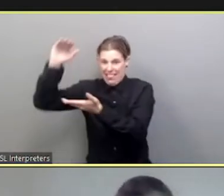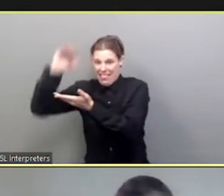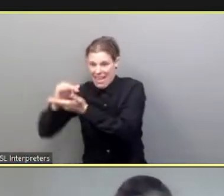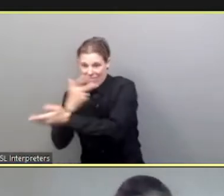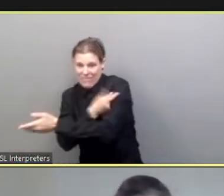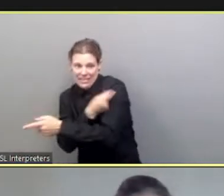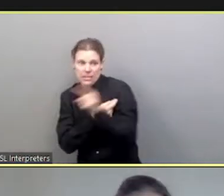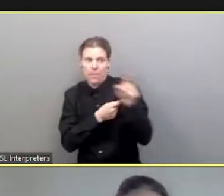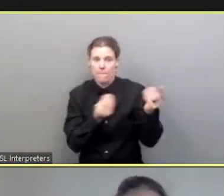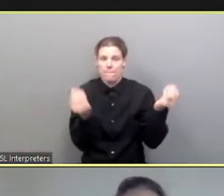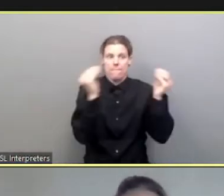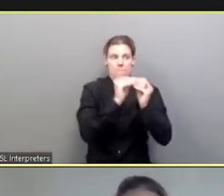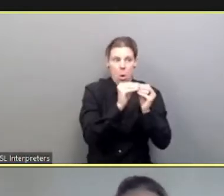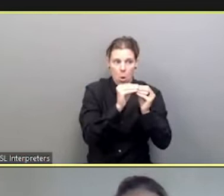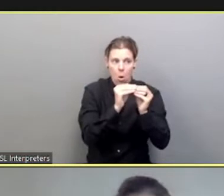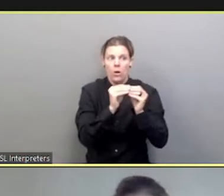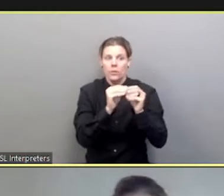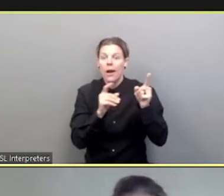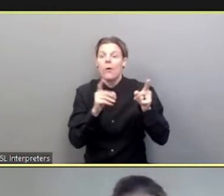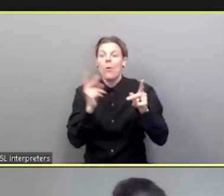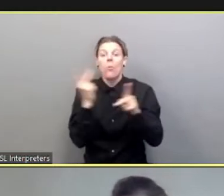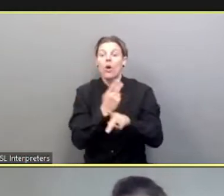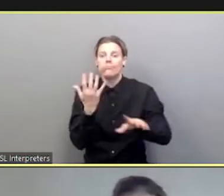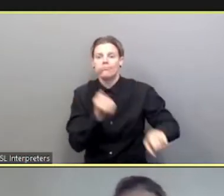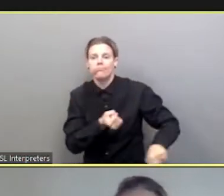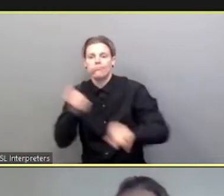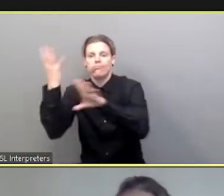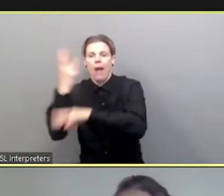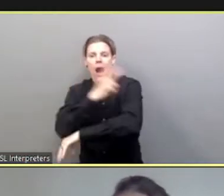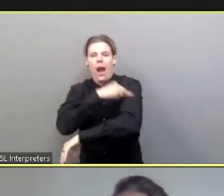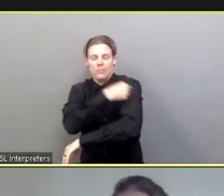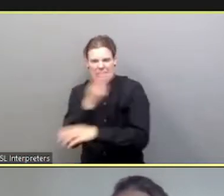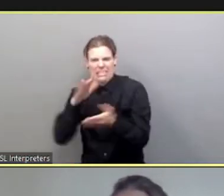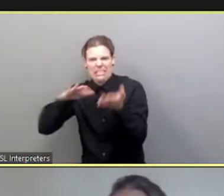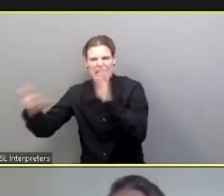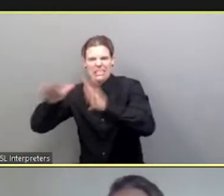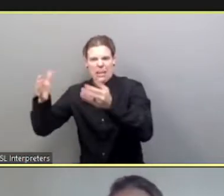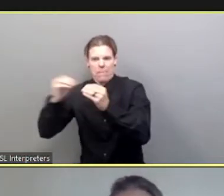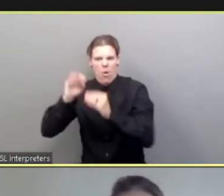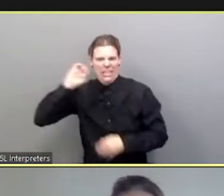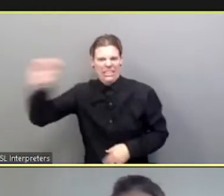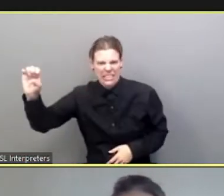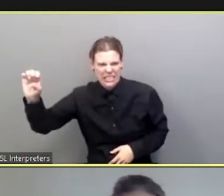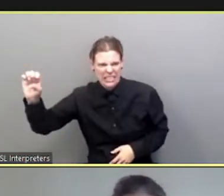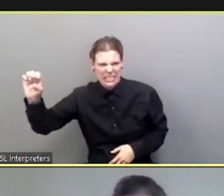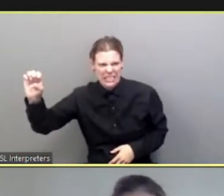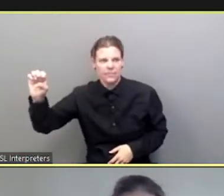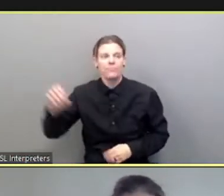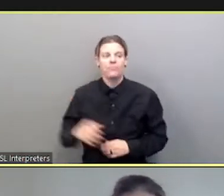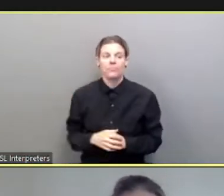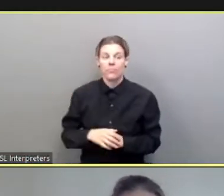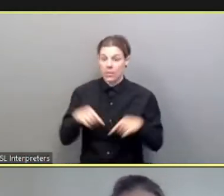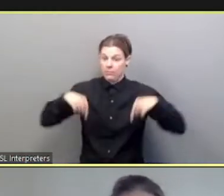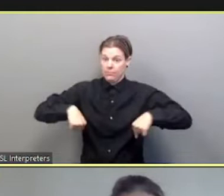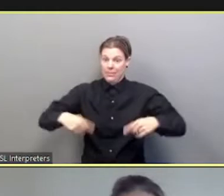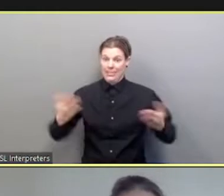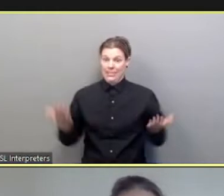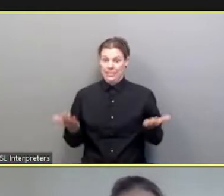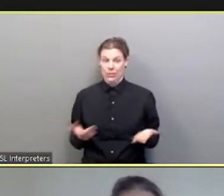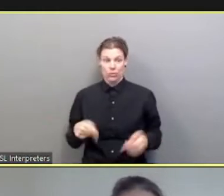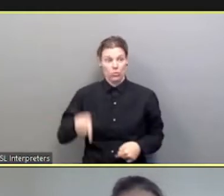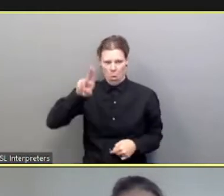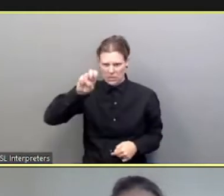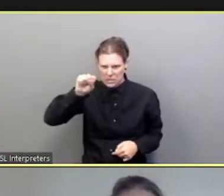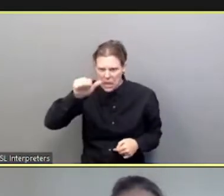vaccination coverage. Now, the United States as a whole, we saw quite a surge of cases related to Delta,